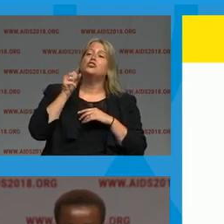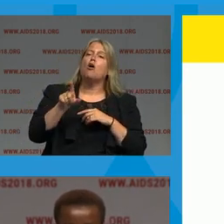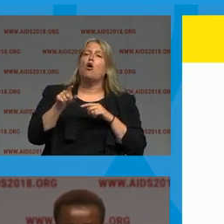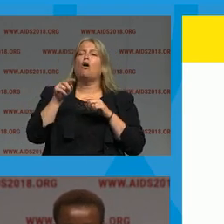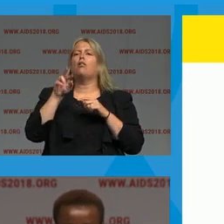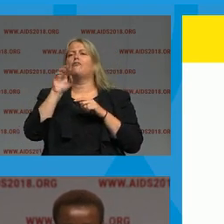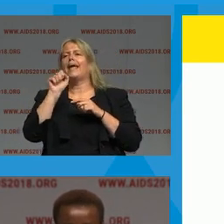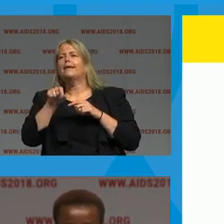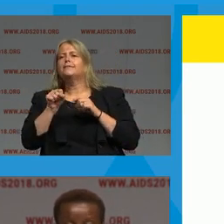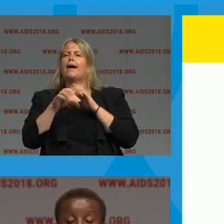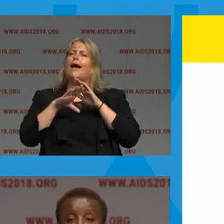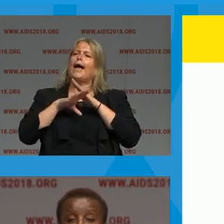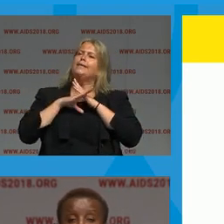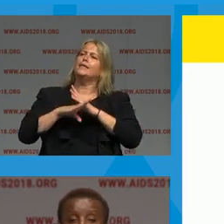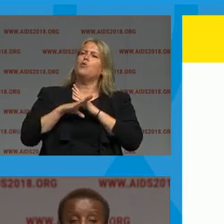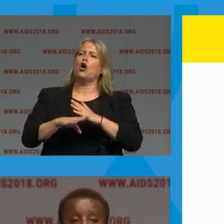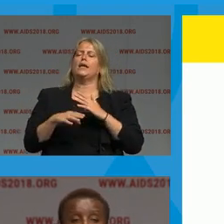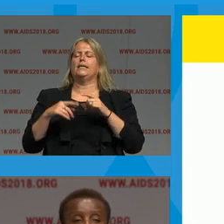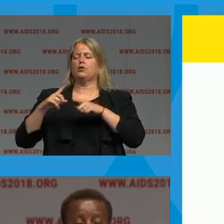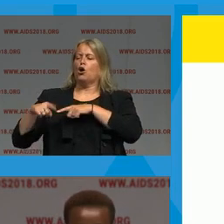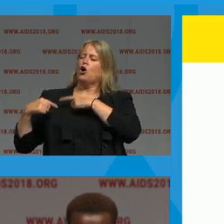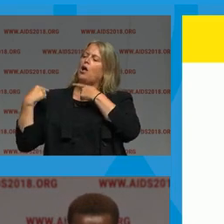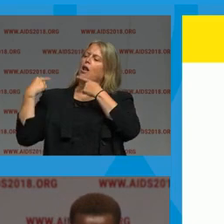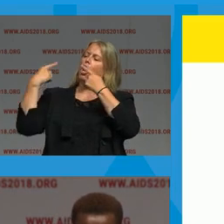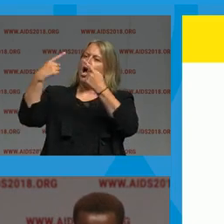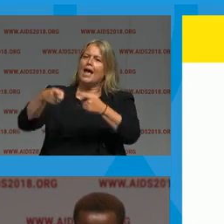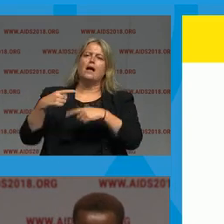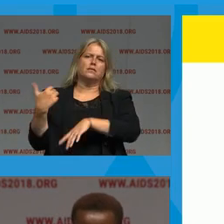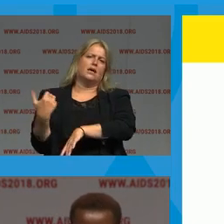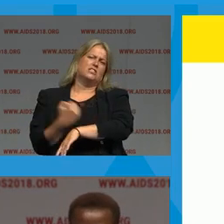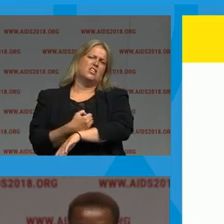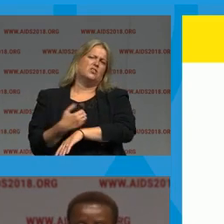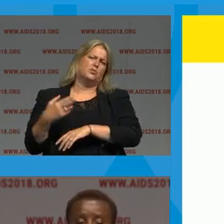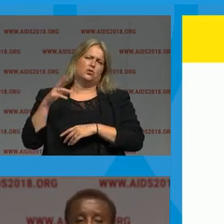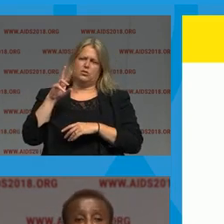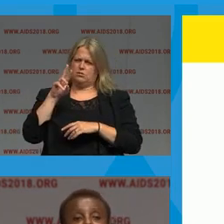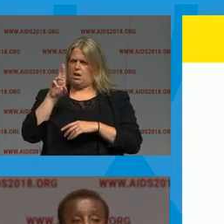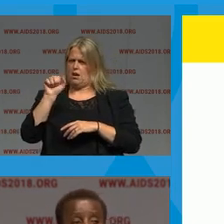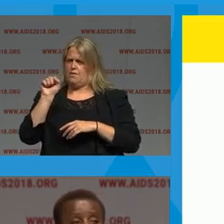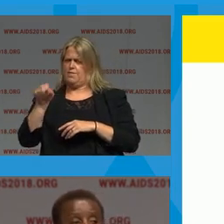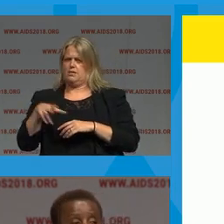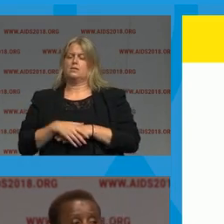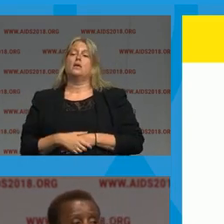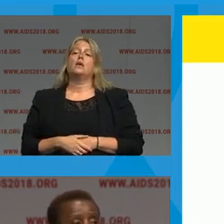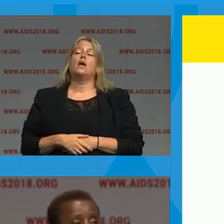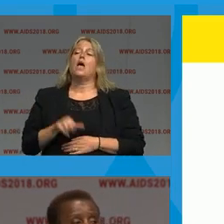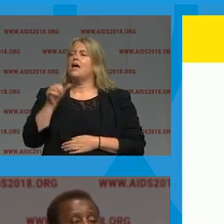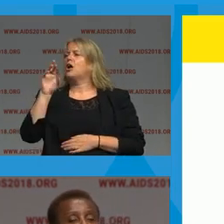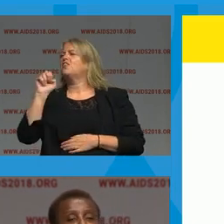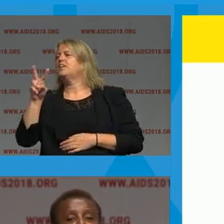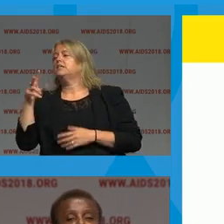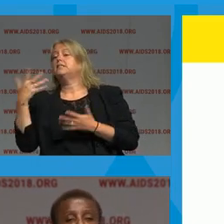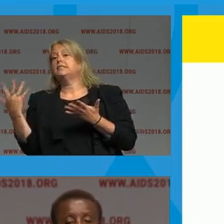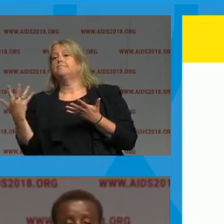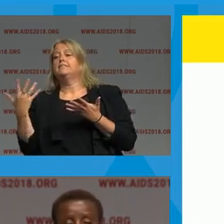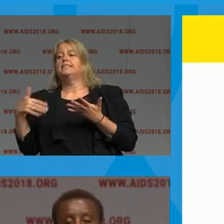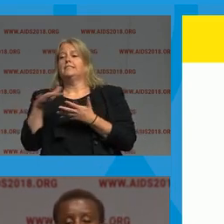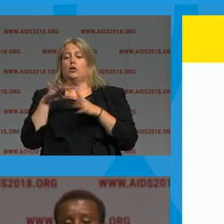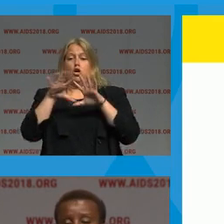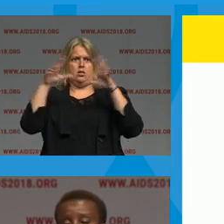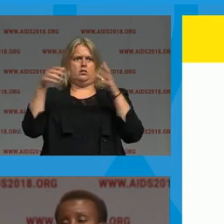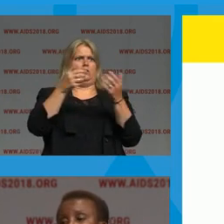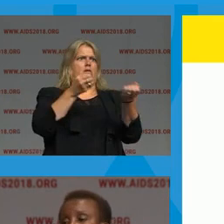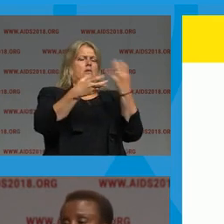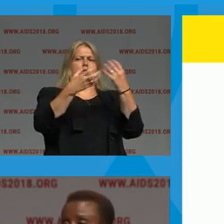antibodies, and long-acting injectable ARVs. All this provides us with a huge